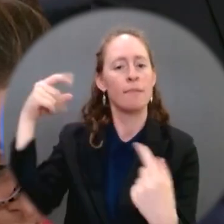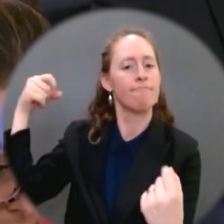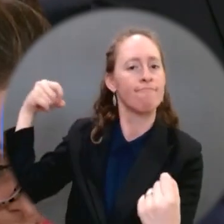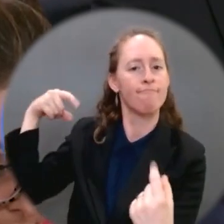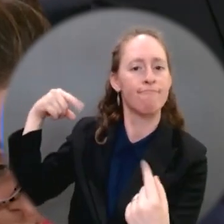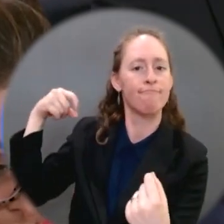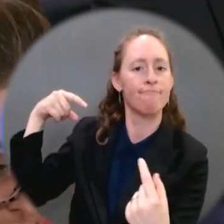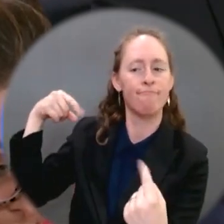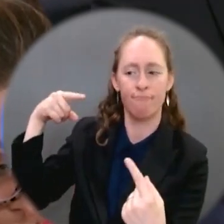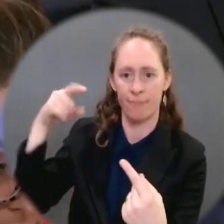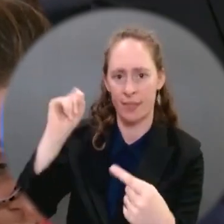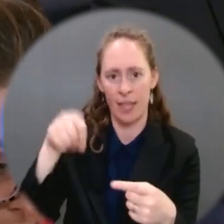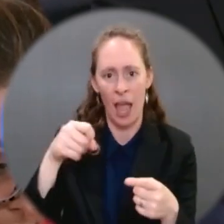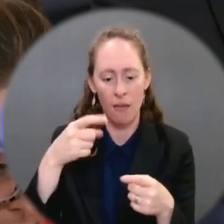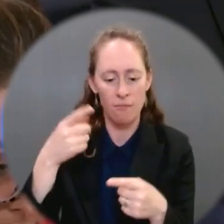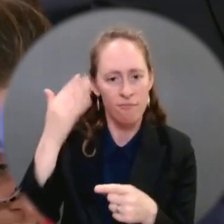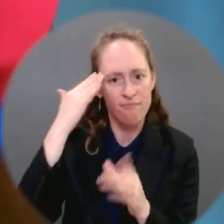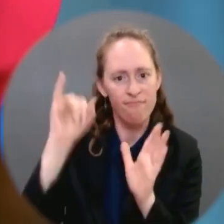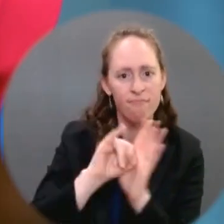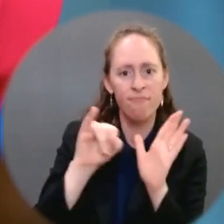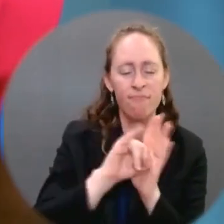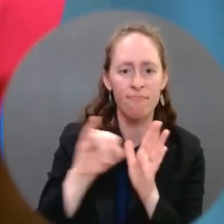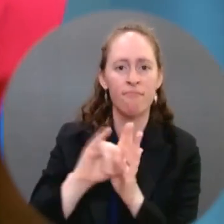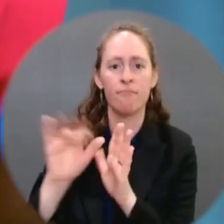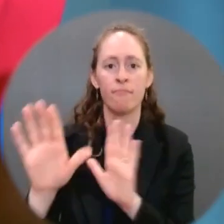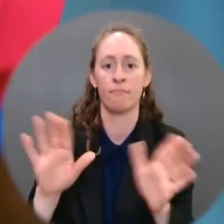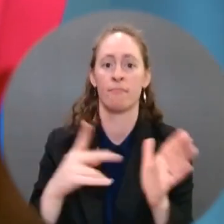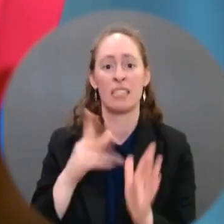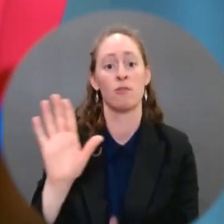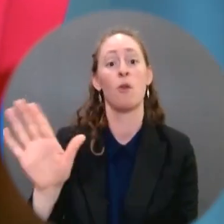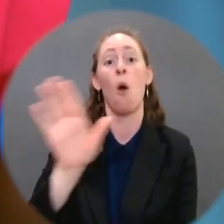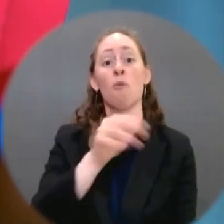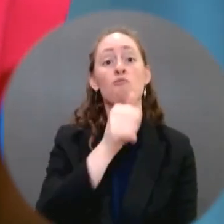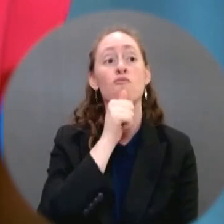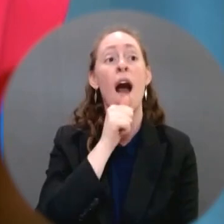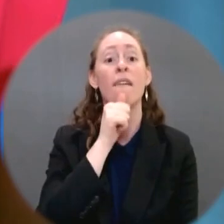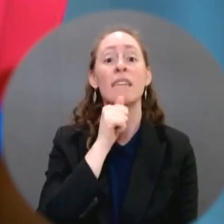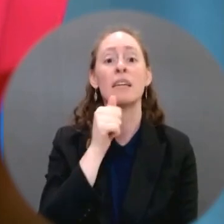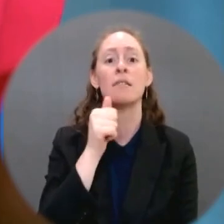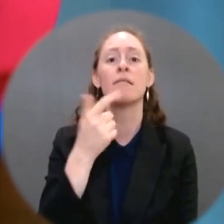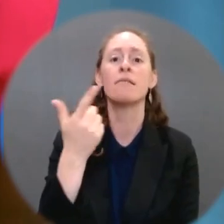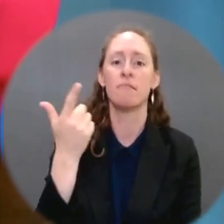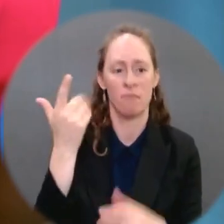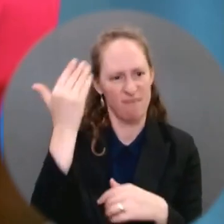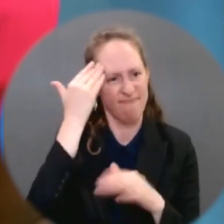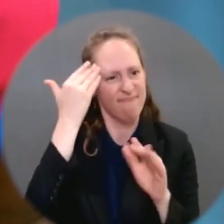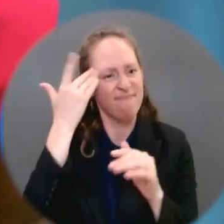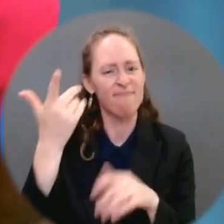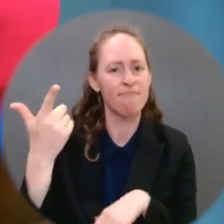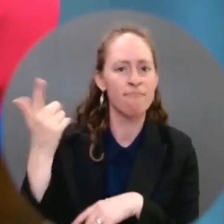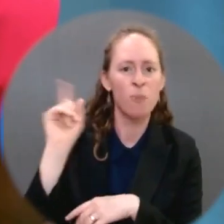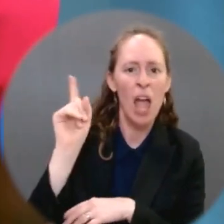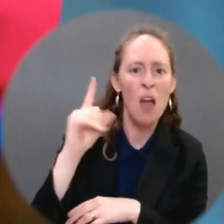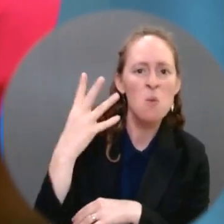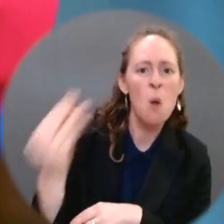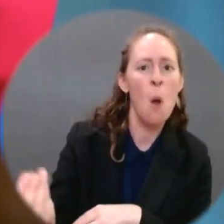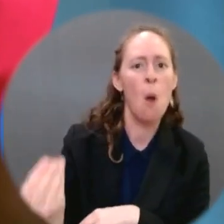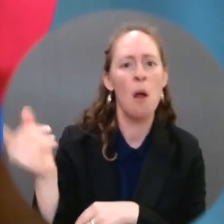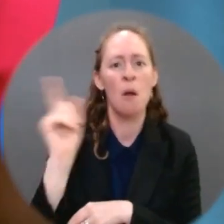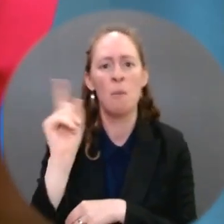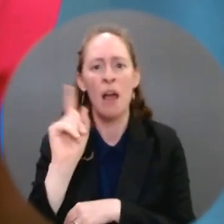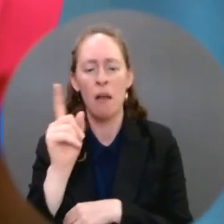talked to quite a bit? So I have not seen this data, so I need to take a look at it so that I can respond in a way